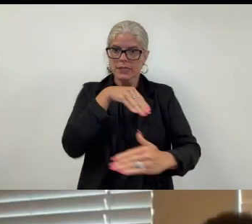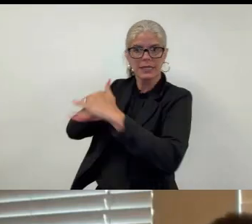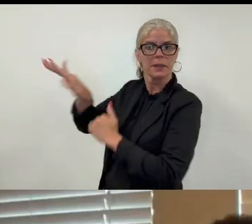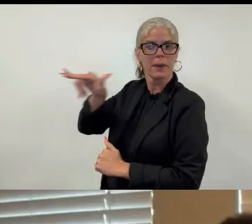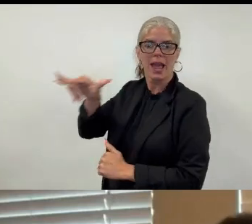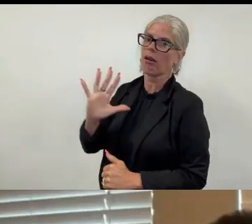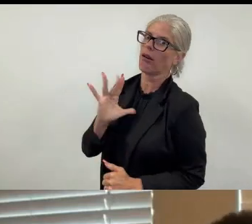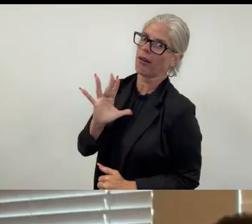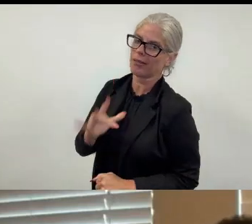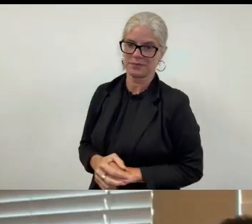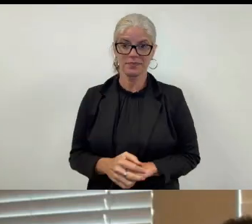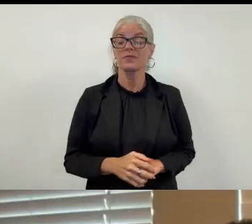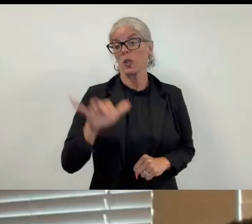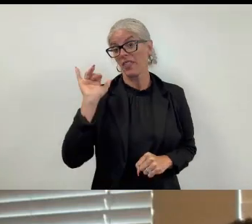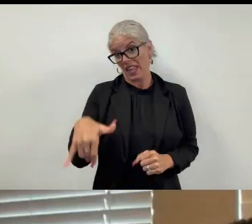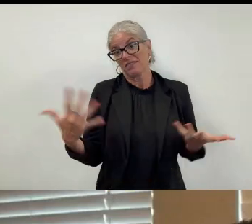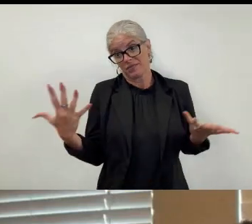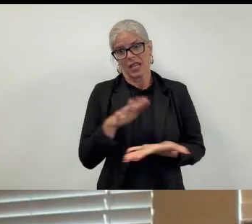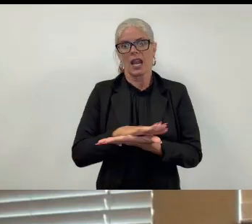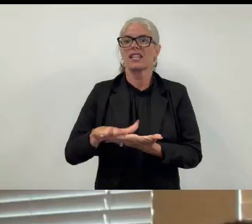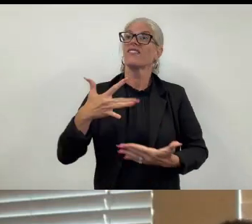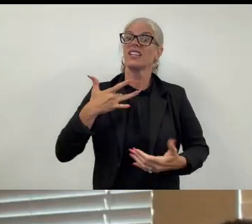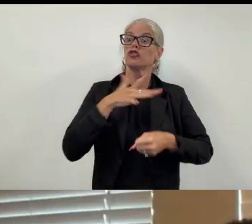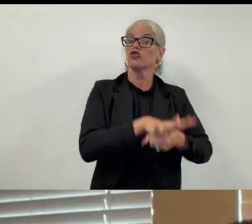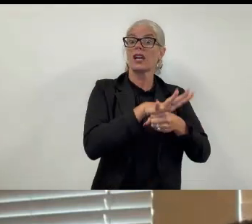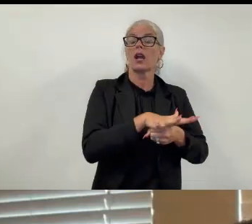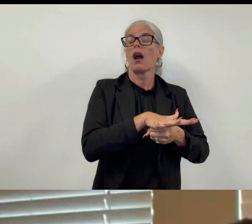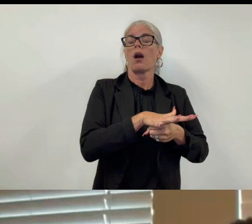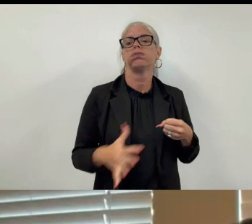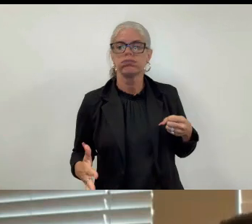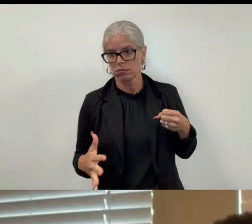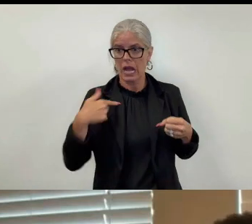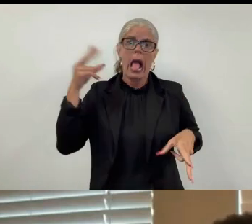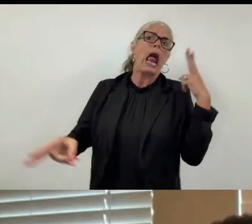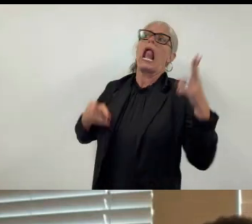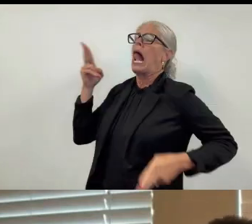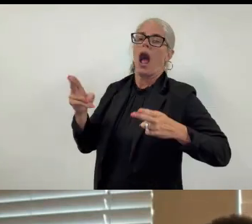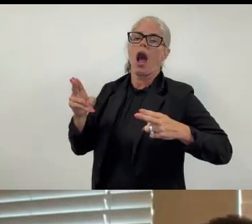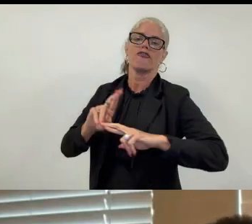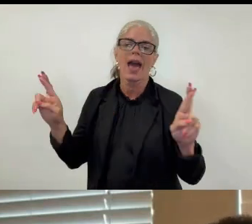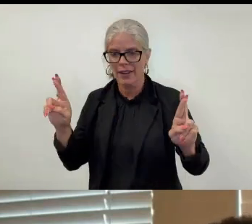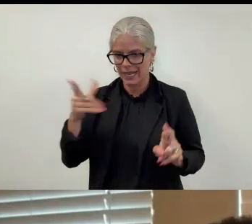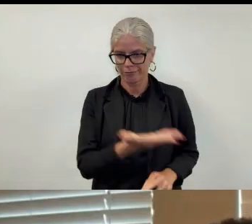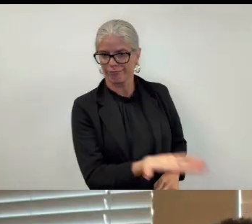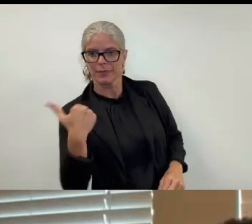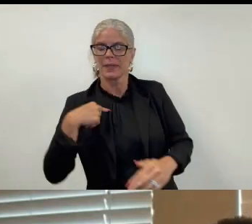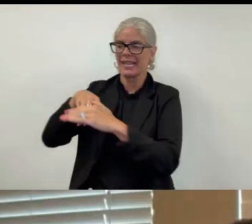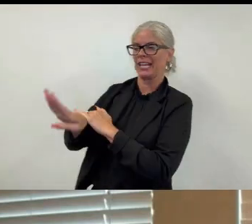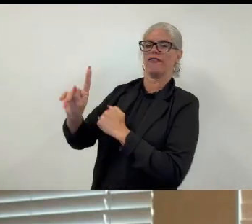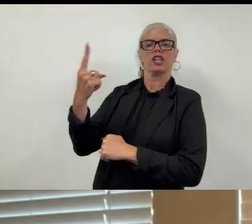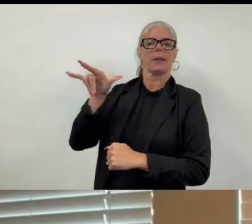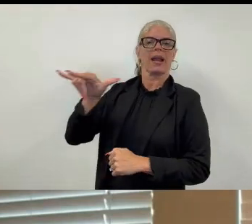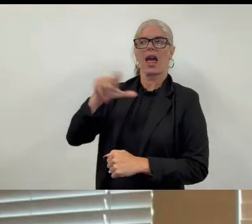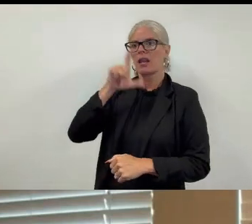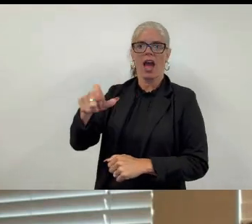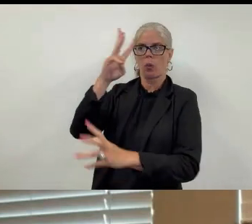traveling in like the business class or first class. And so that eliminates a lot of the stress and the hustle and bustle of, being like, oh my gosh, is